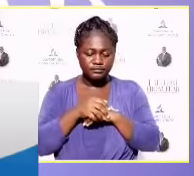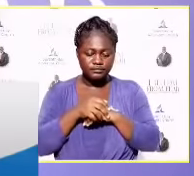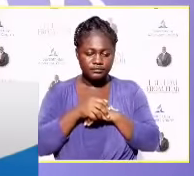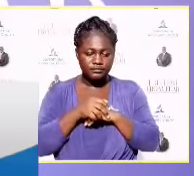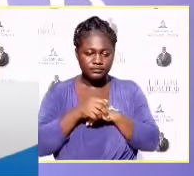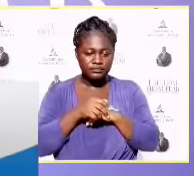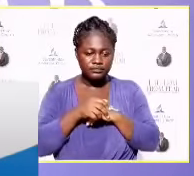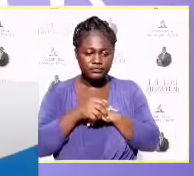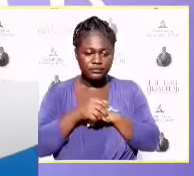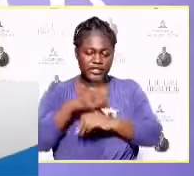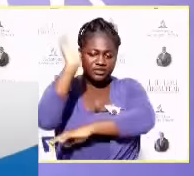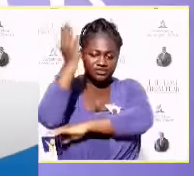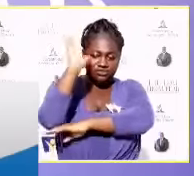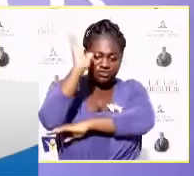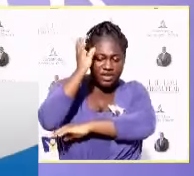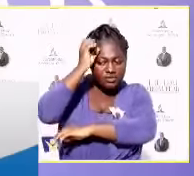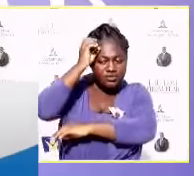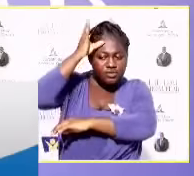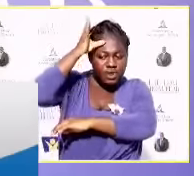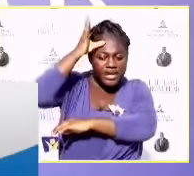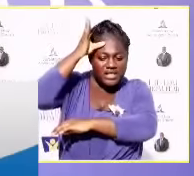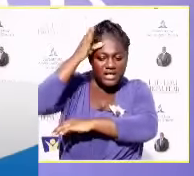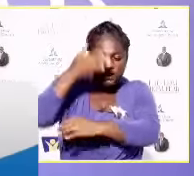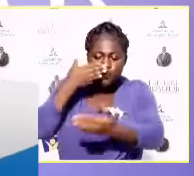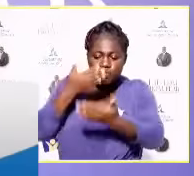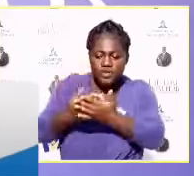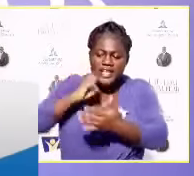the tree of knowledge of good and evil.